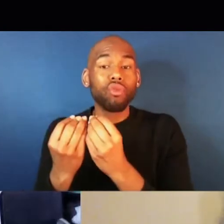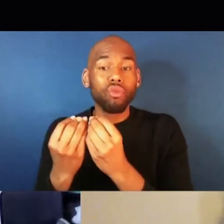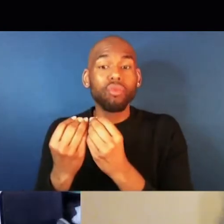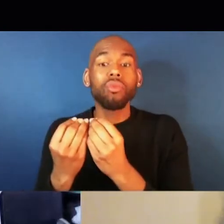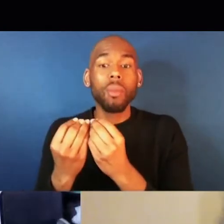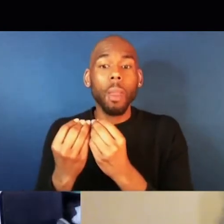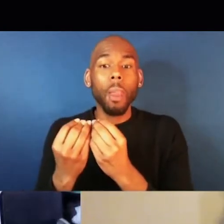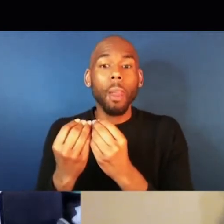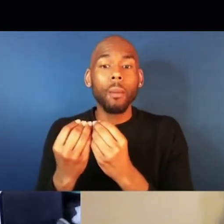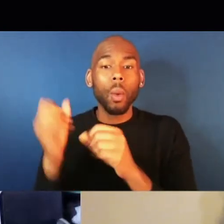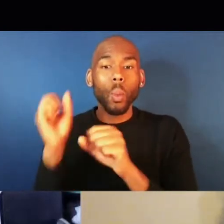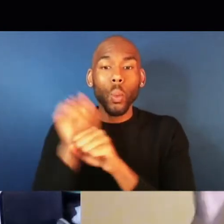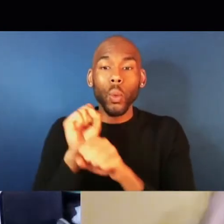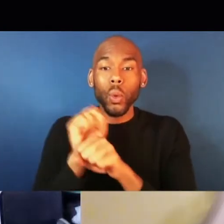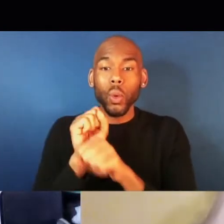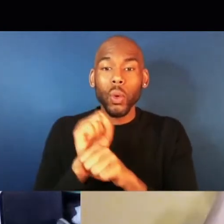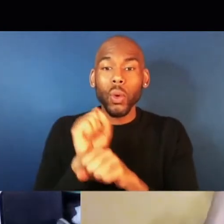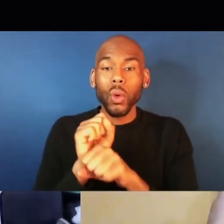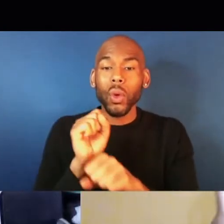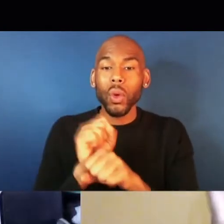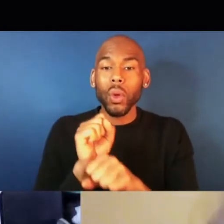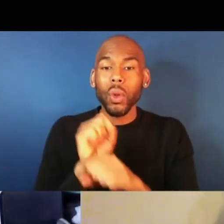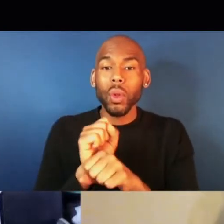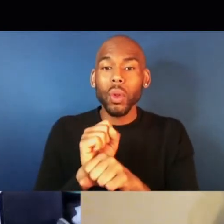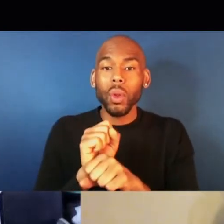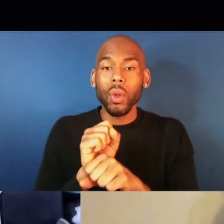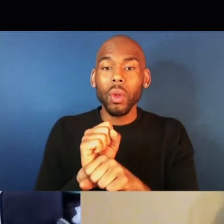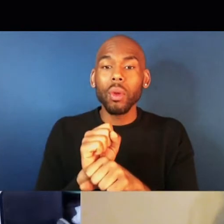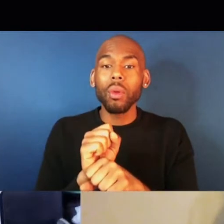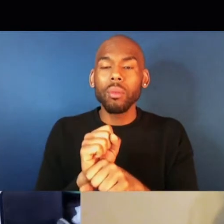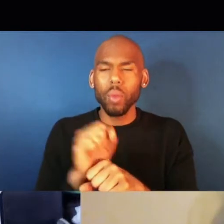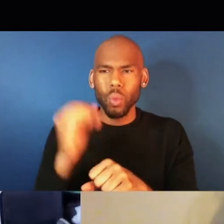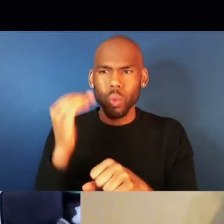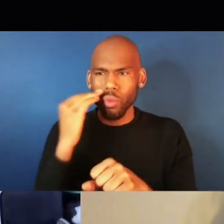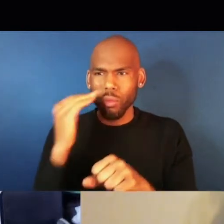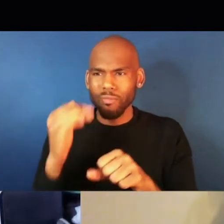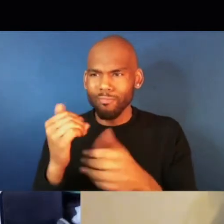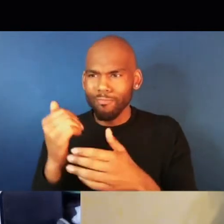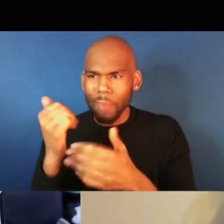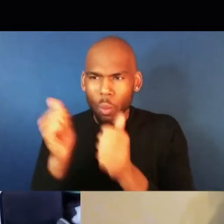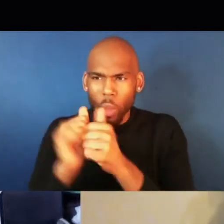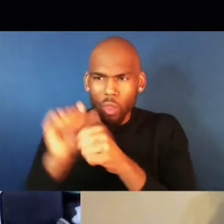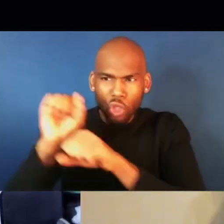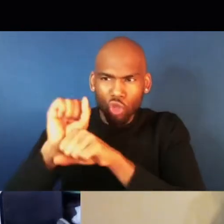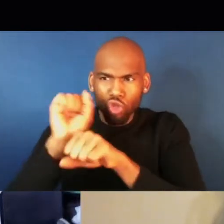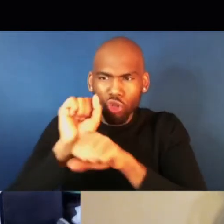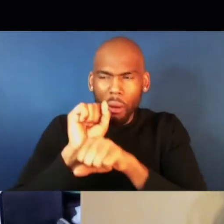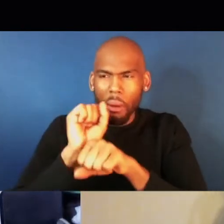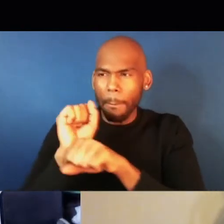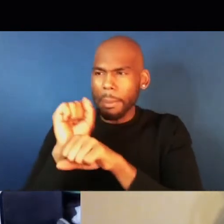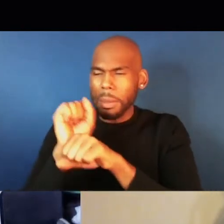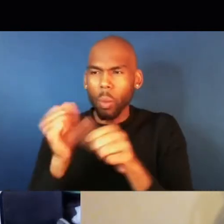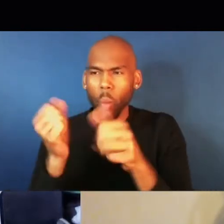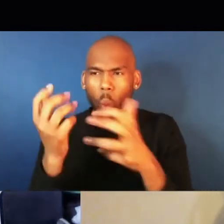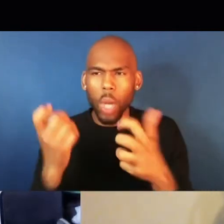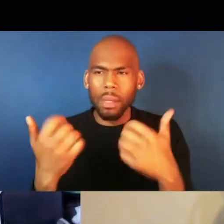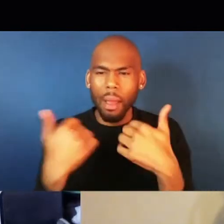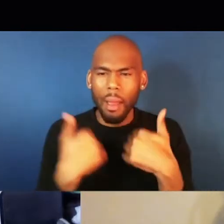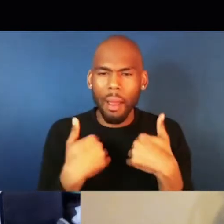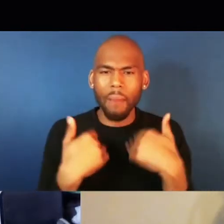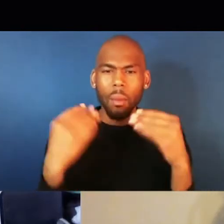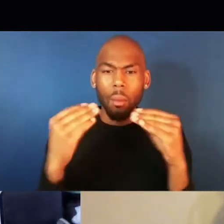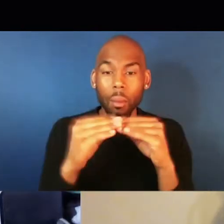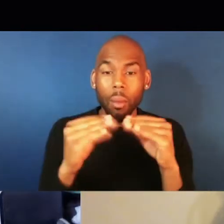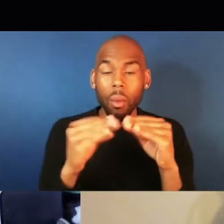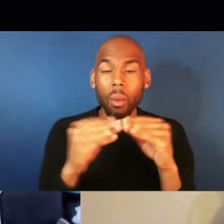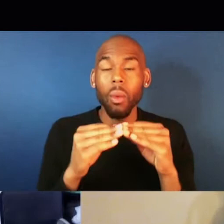at her 9-to-5 job. She wanted to have more Black